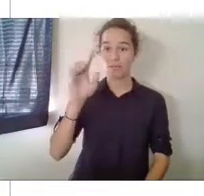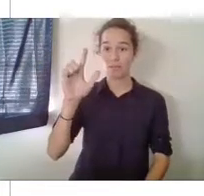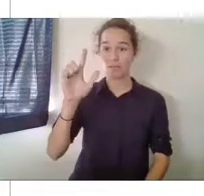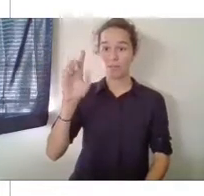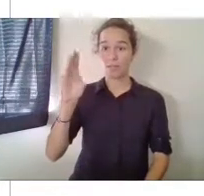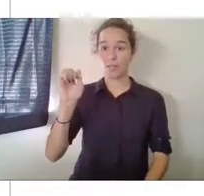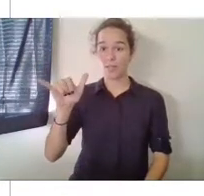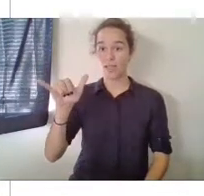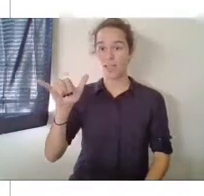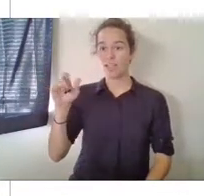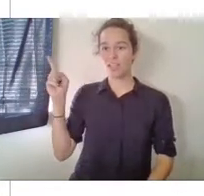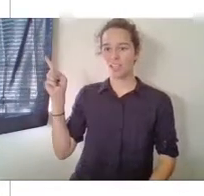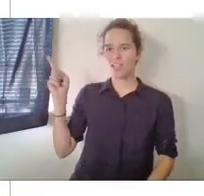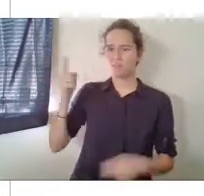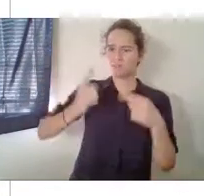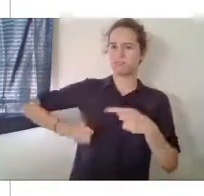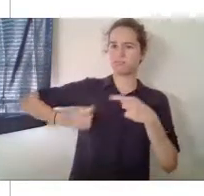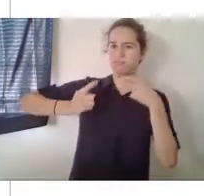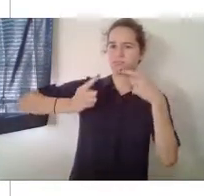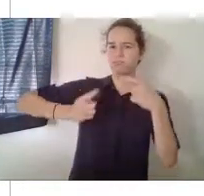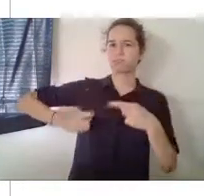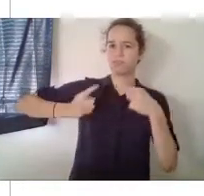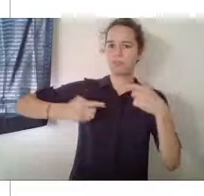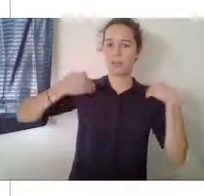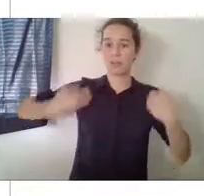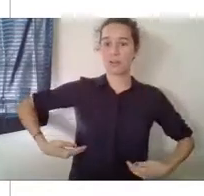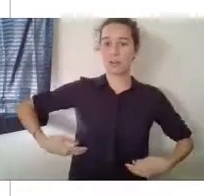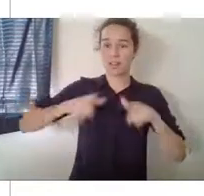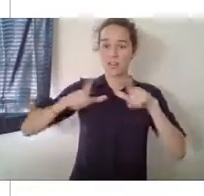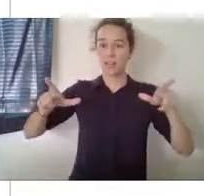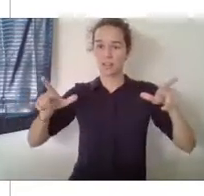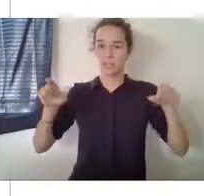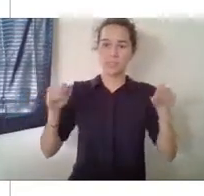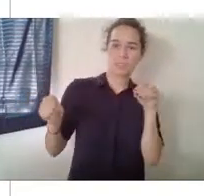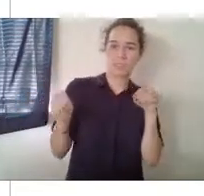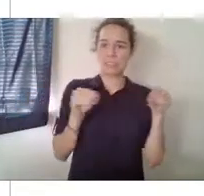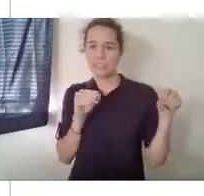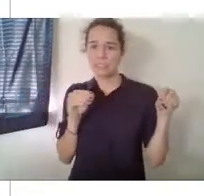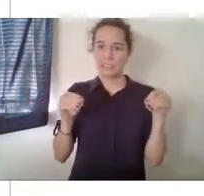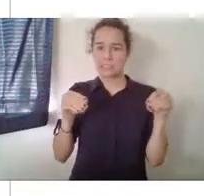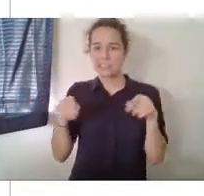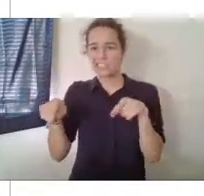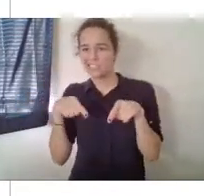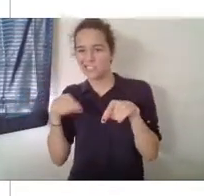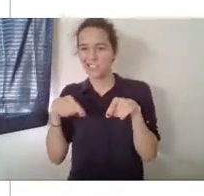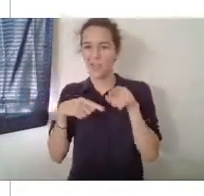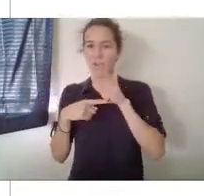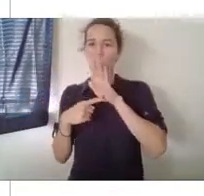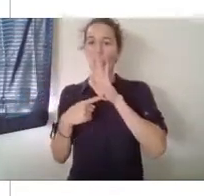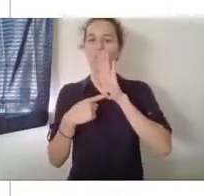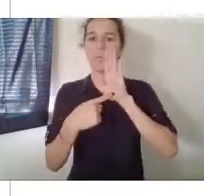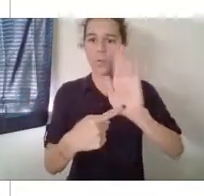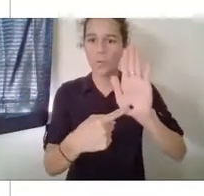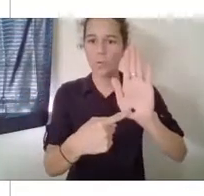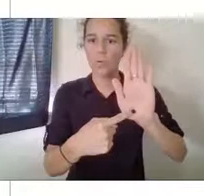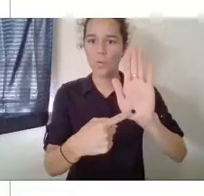and he struggles. And all you see is his body moving around, and he's nervous. He's exuding it. So I want to